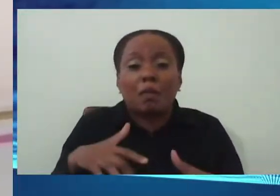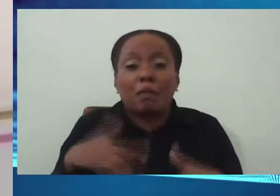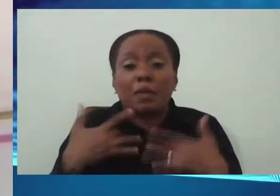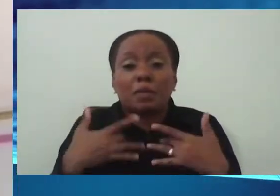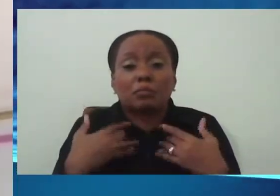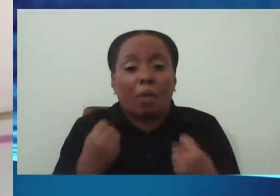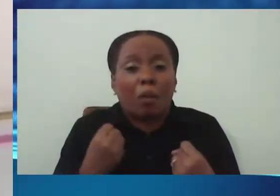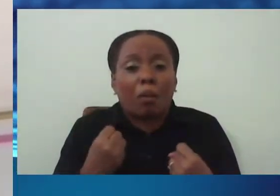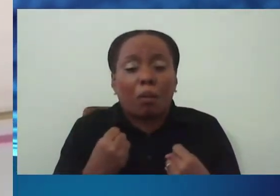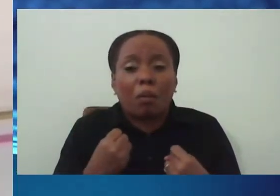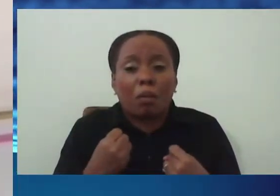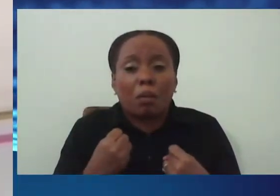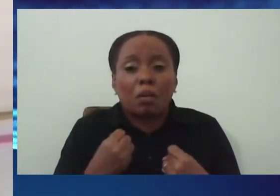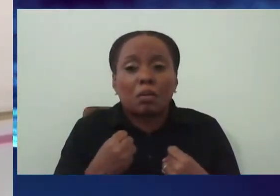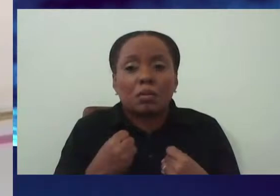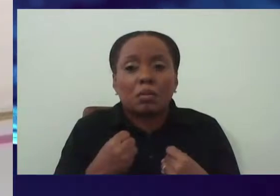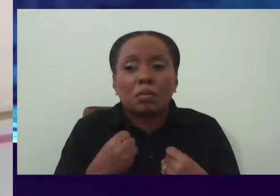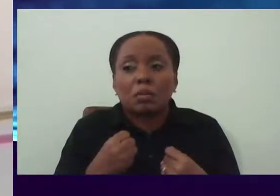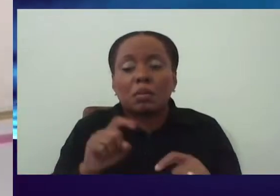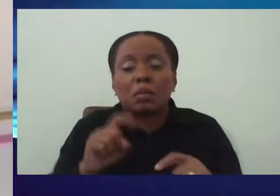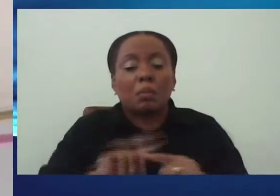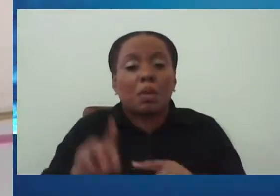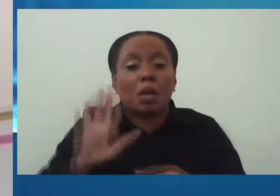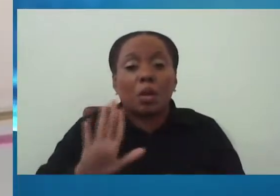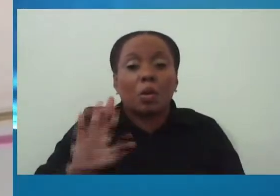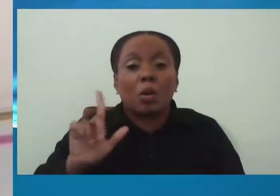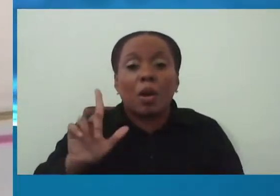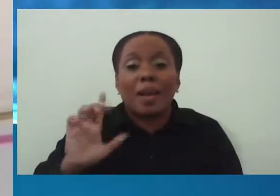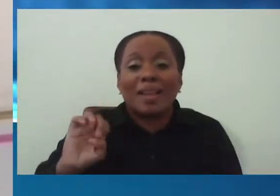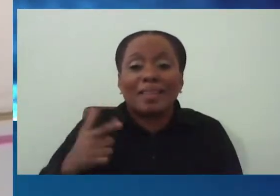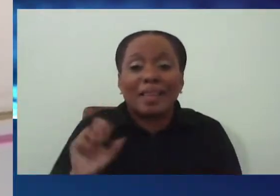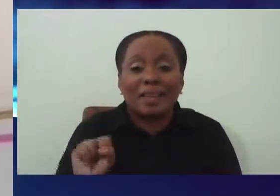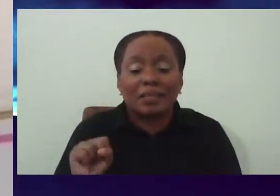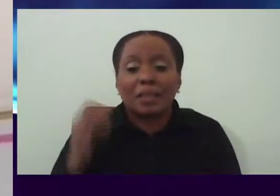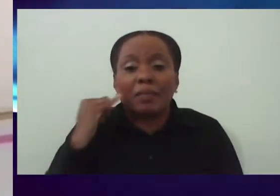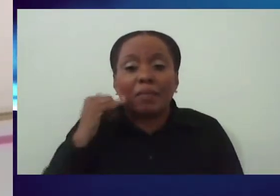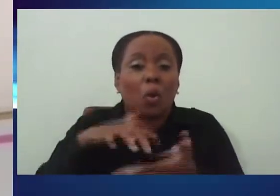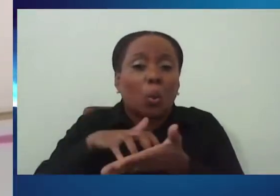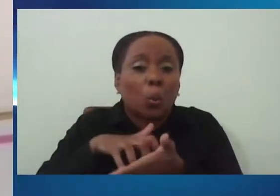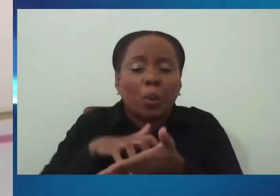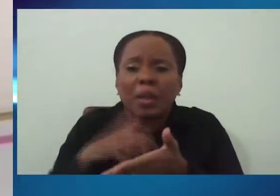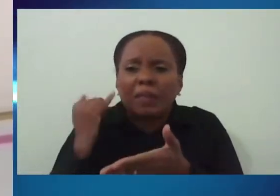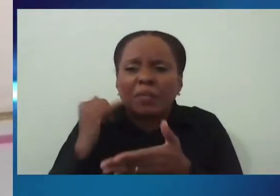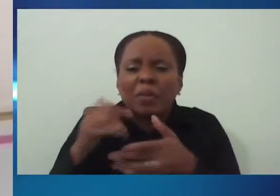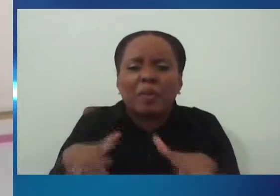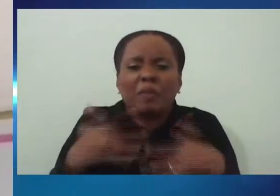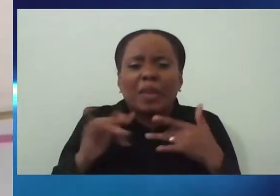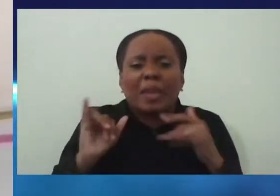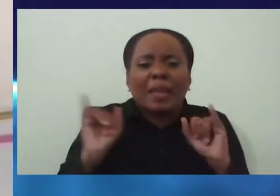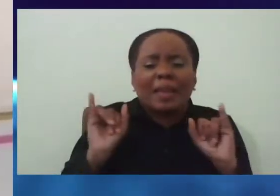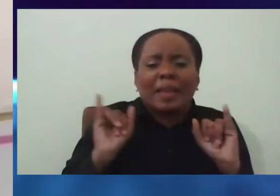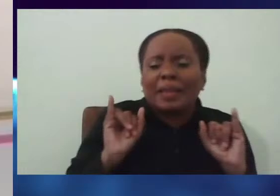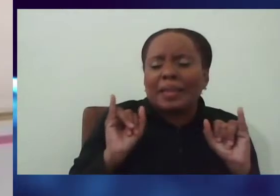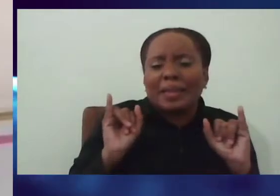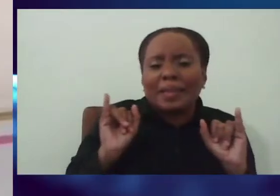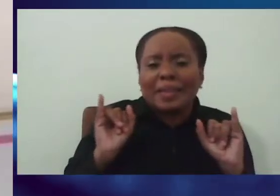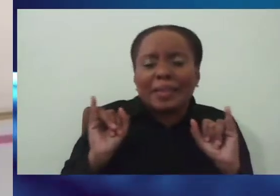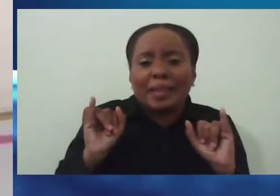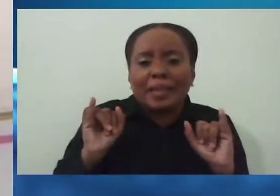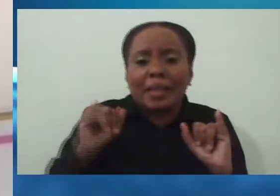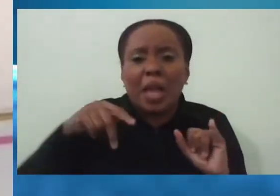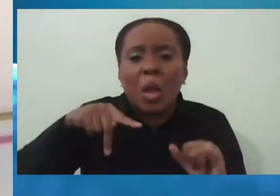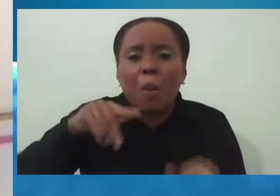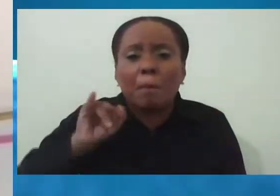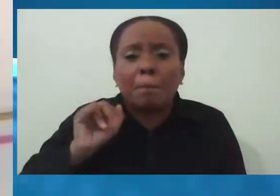that this weakness in the legs is also accompanied by pins and needles, or if the person is a diabetic or they're